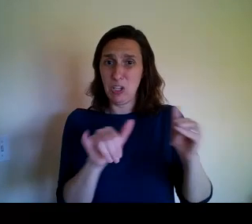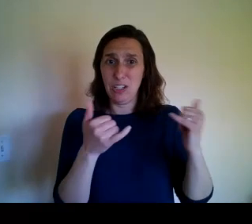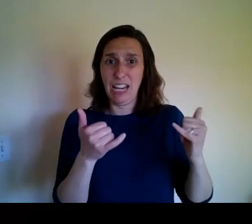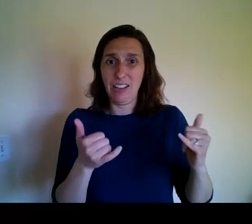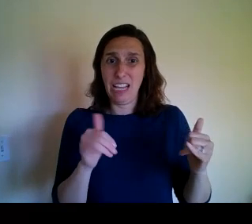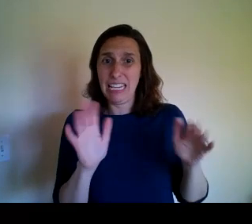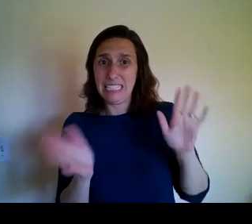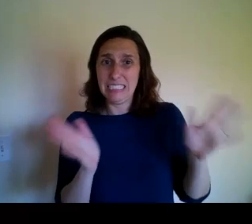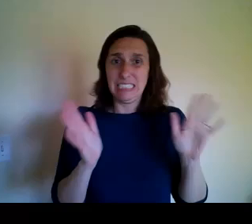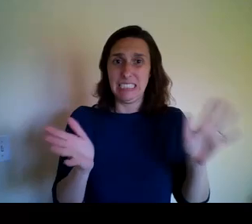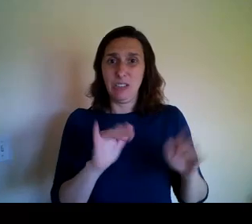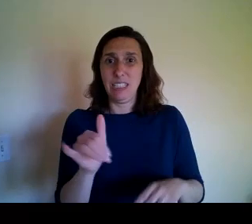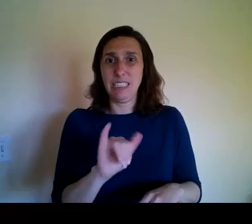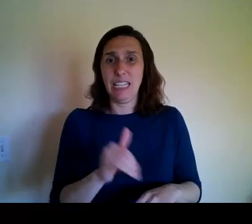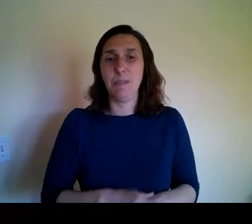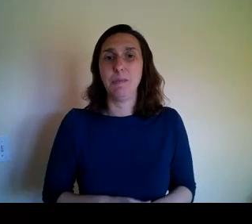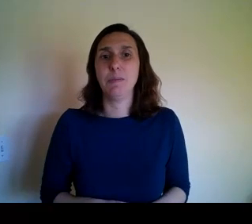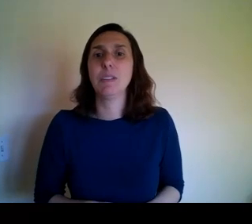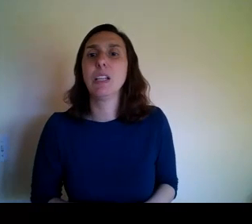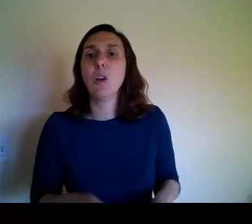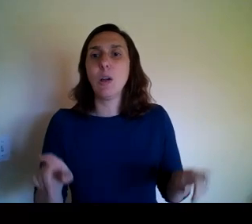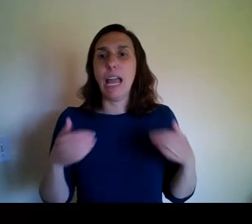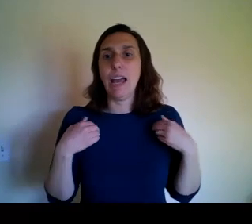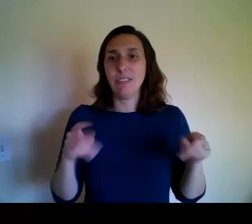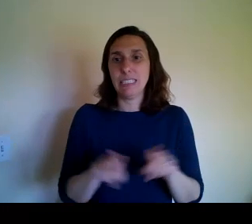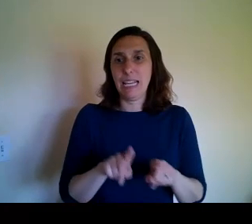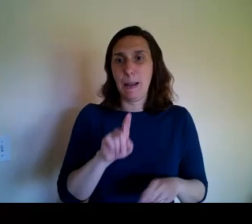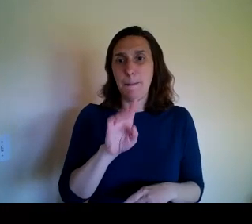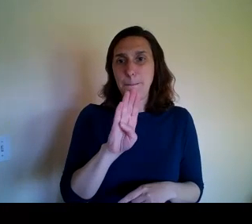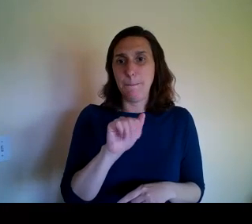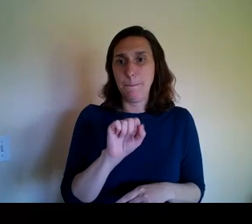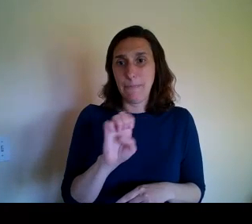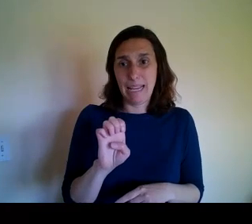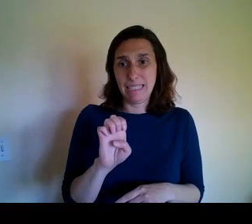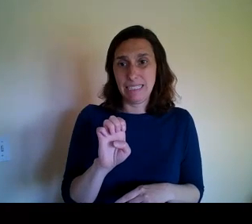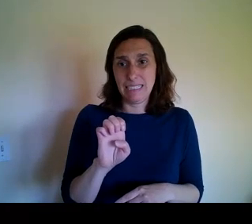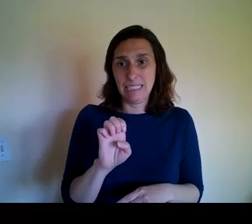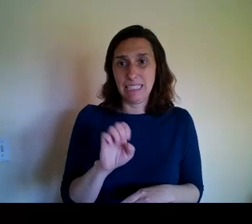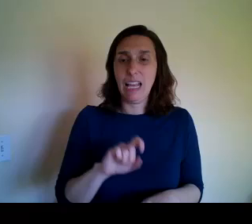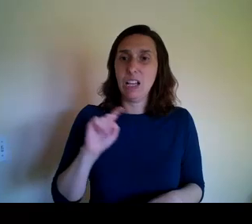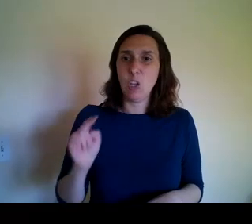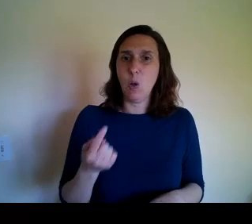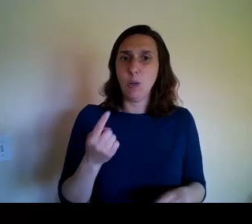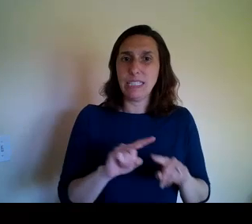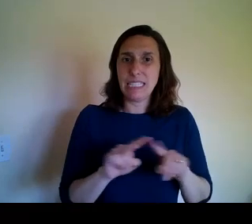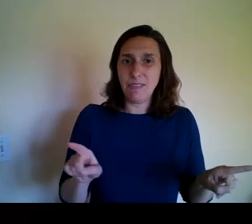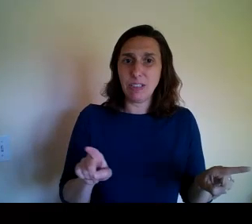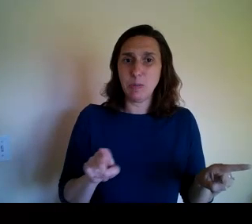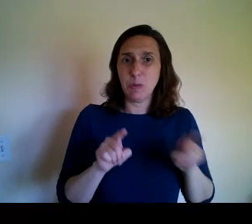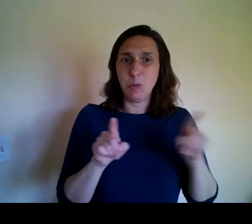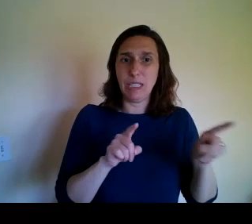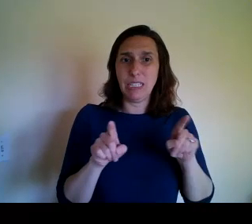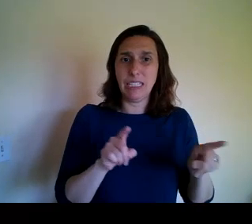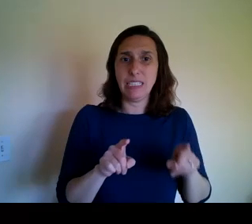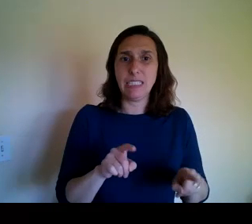Kind of sort of the same. They've got the same base, and the only difference between t divided